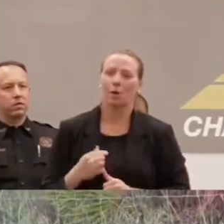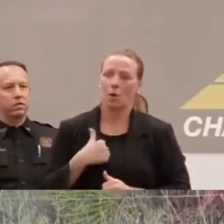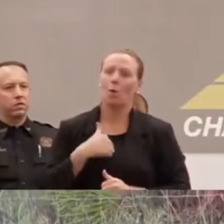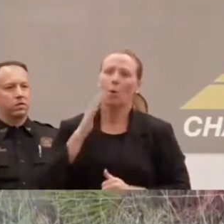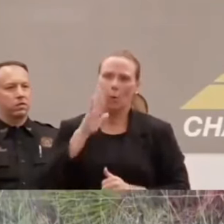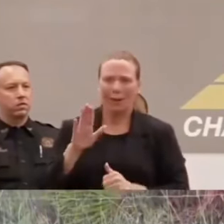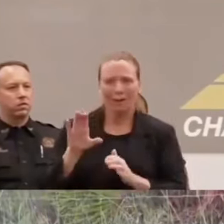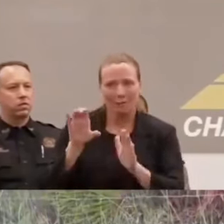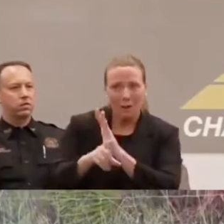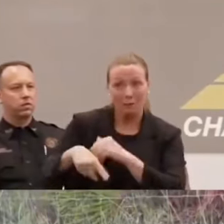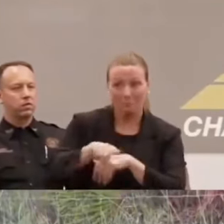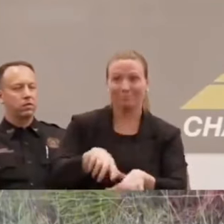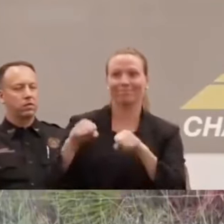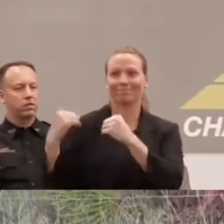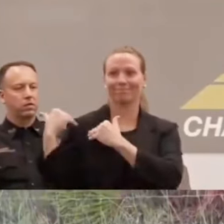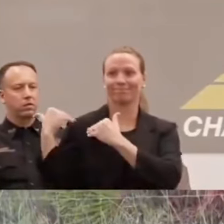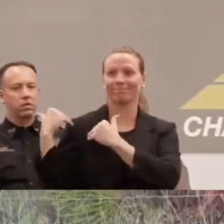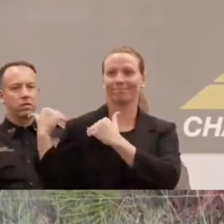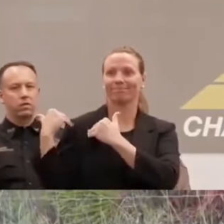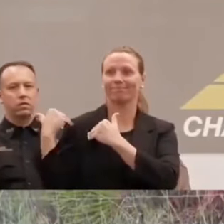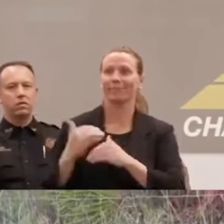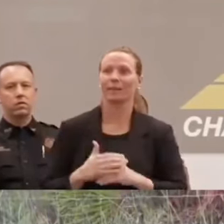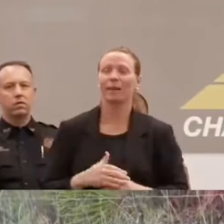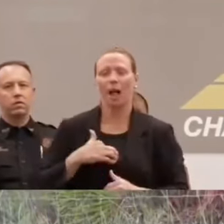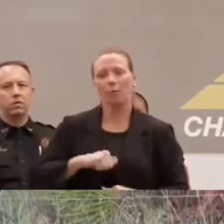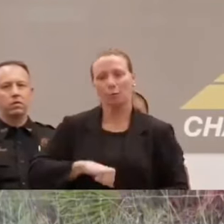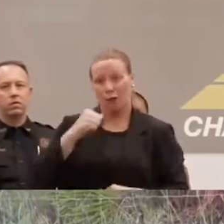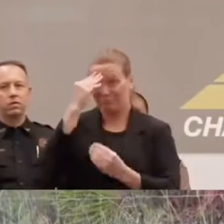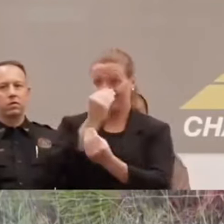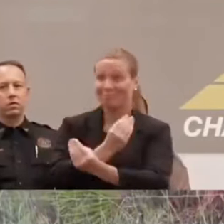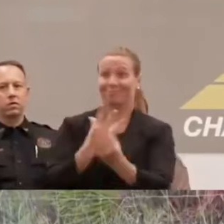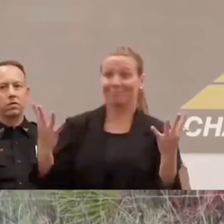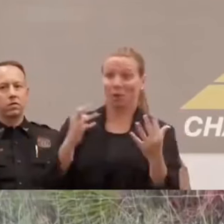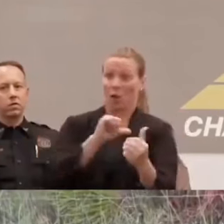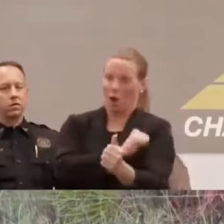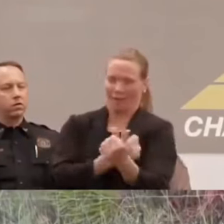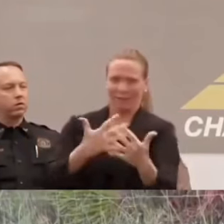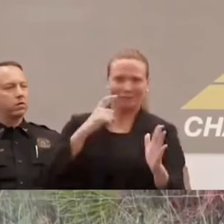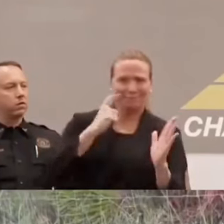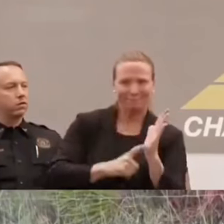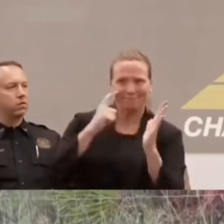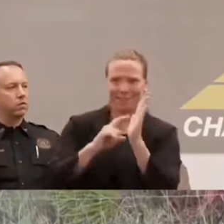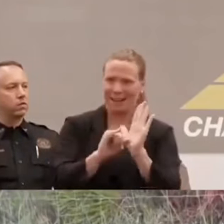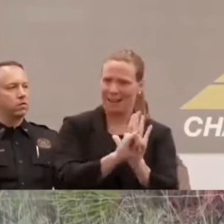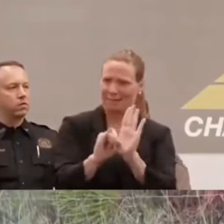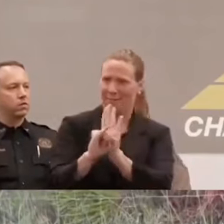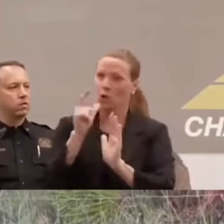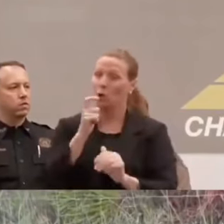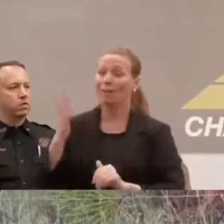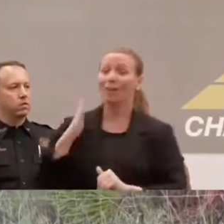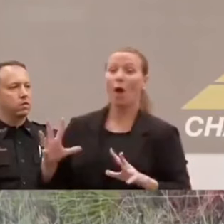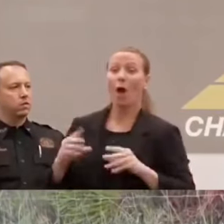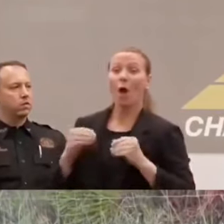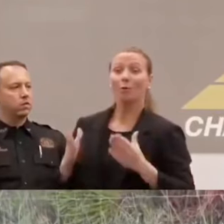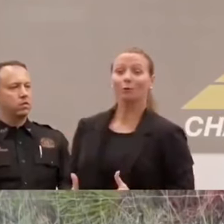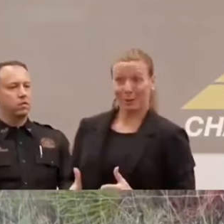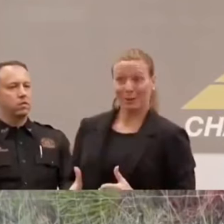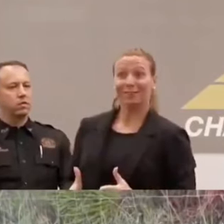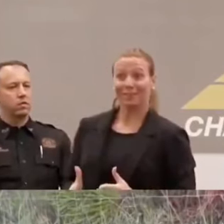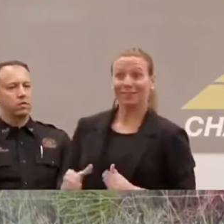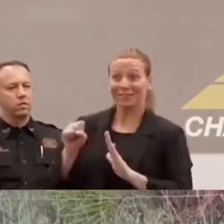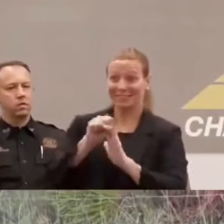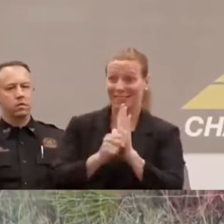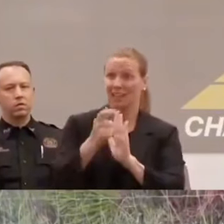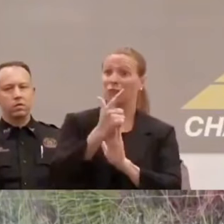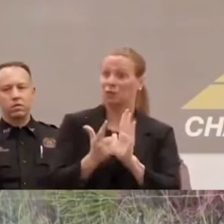to announce that the authorities have identified the dog's former owners, and State Attorney Susie